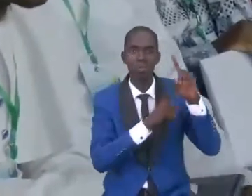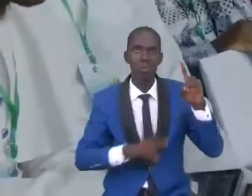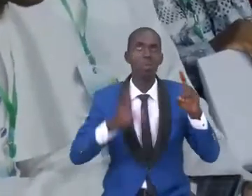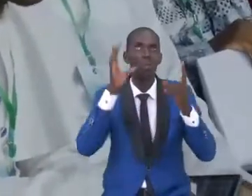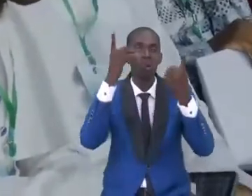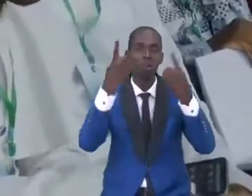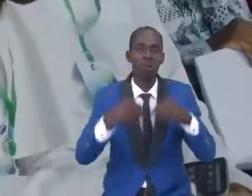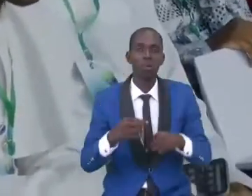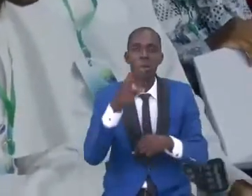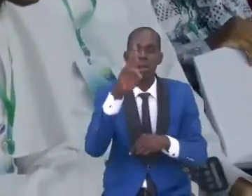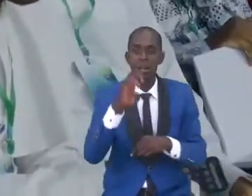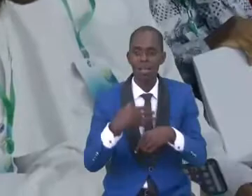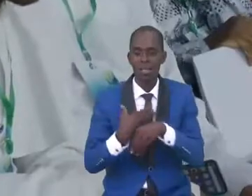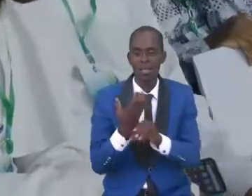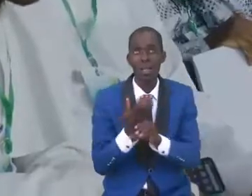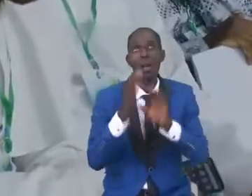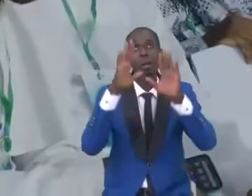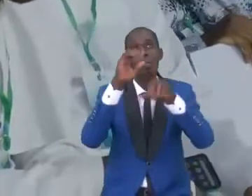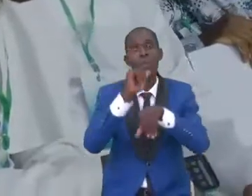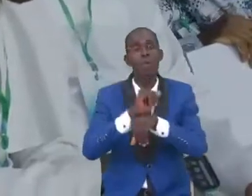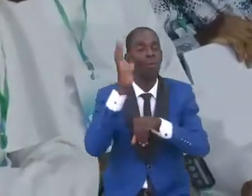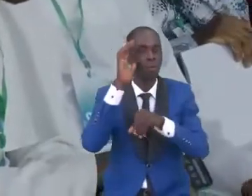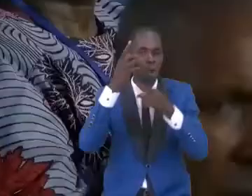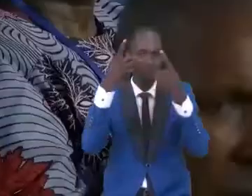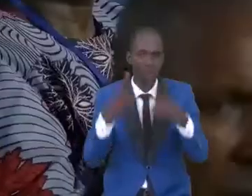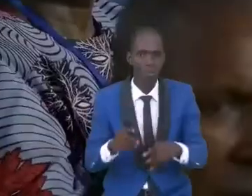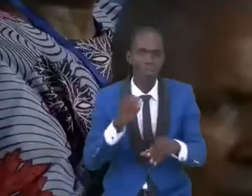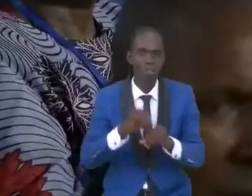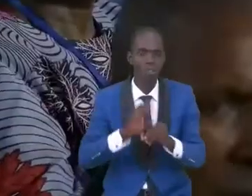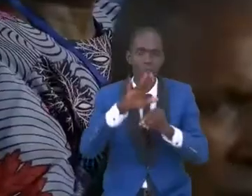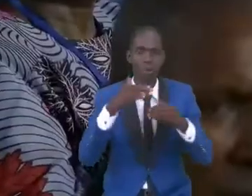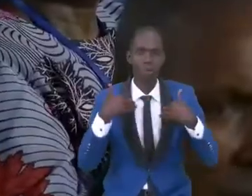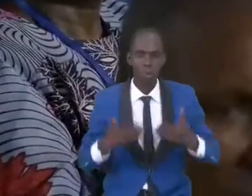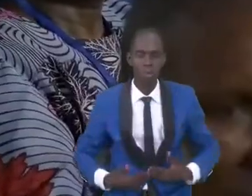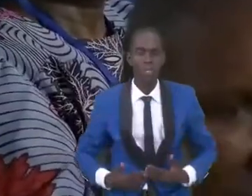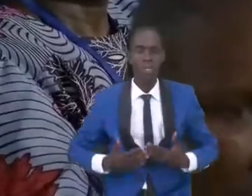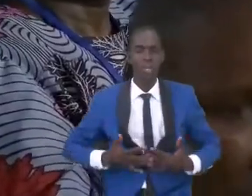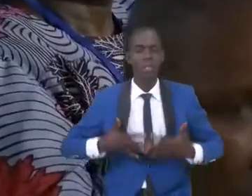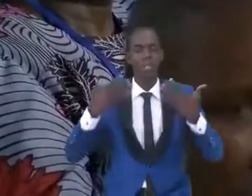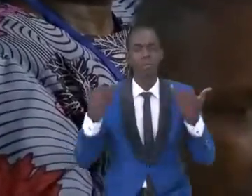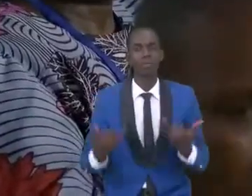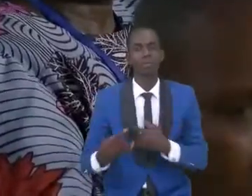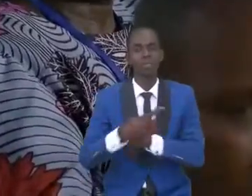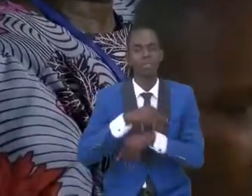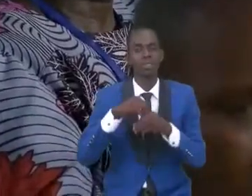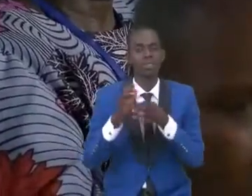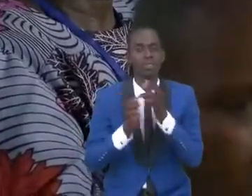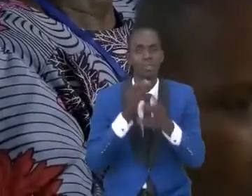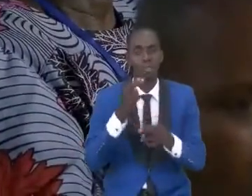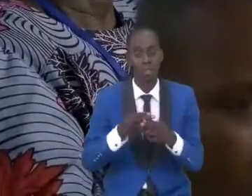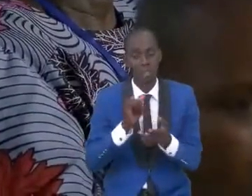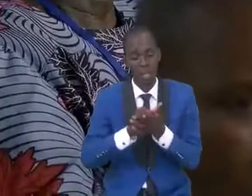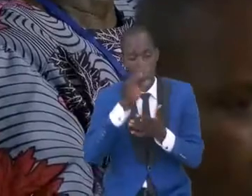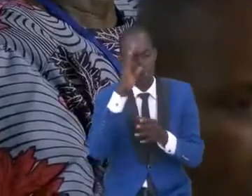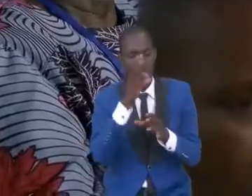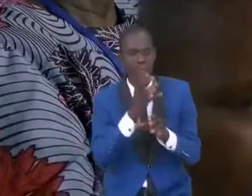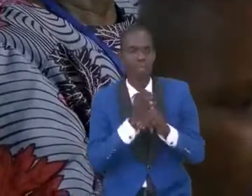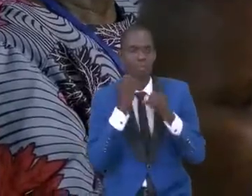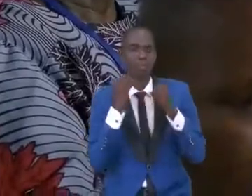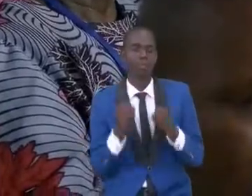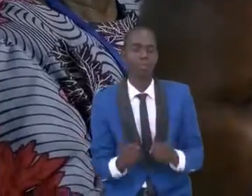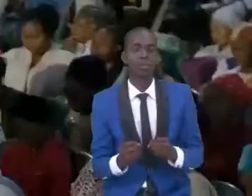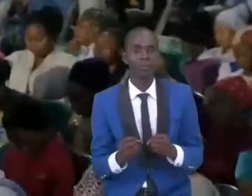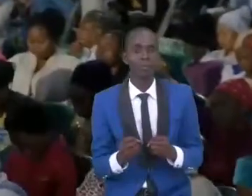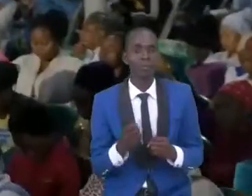creative miracle will take place in your body, in your life today. He received strength. And then in verse